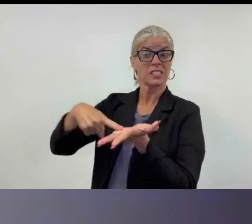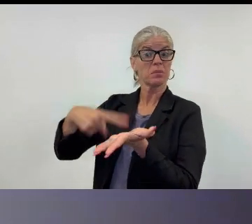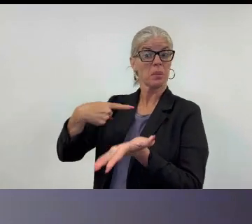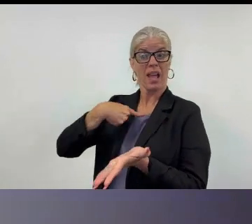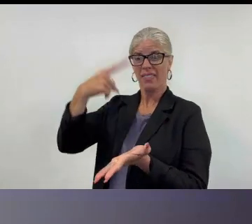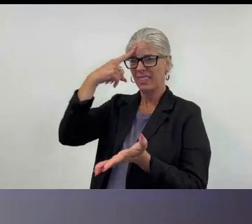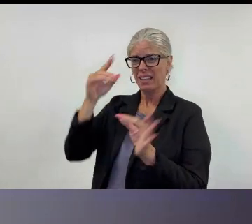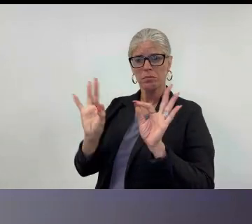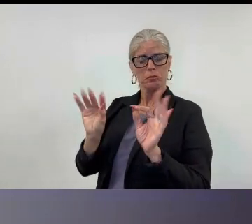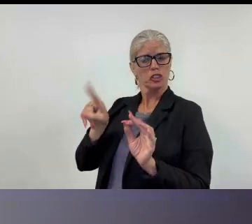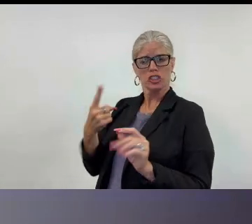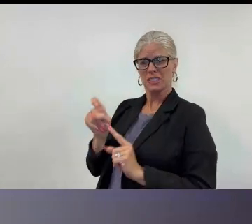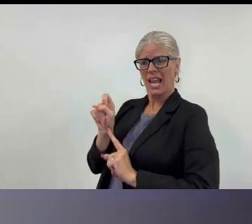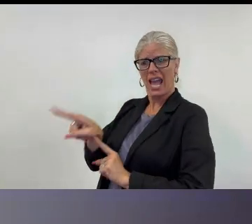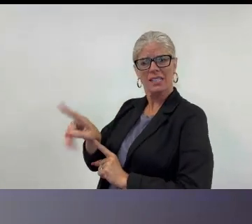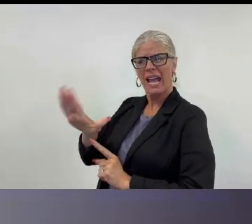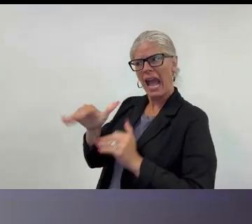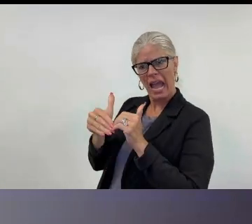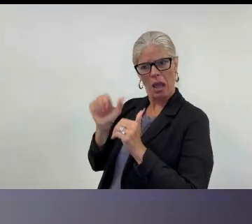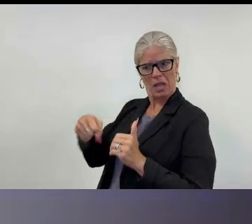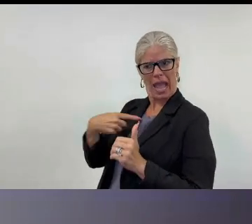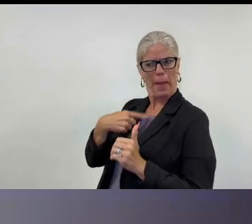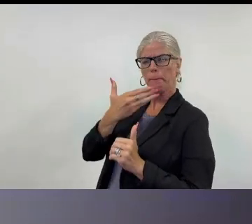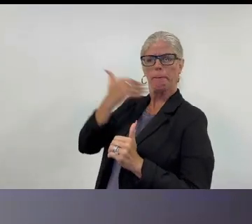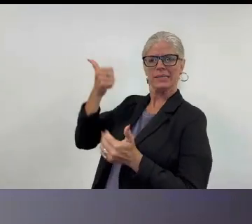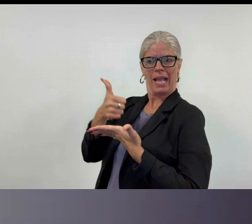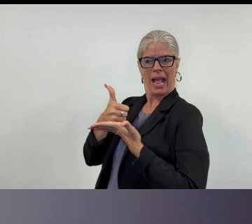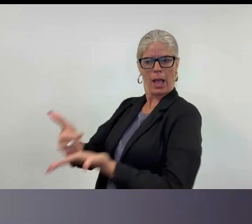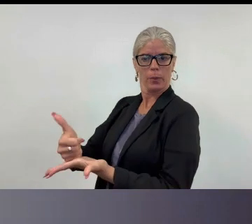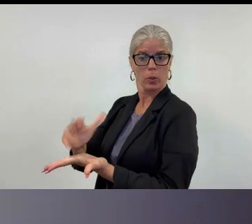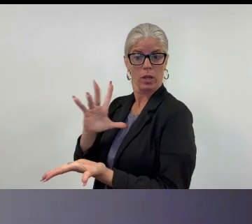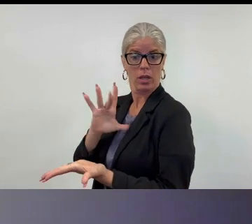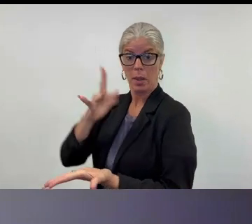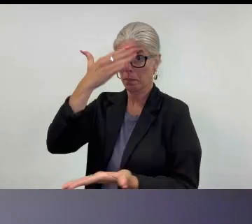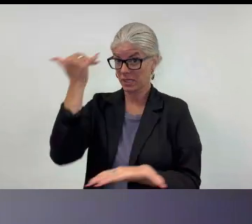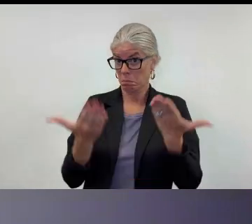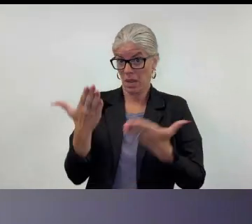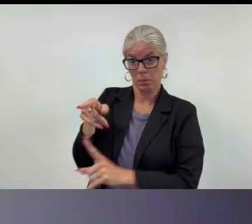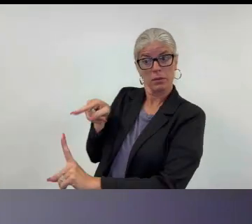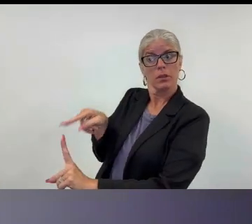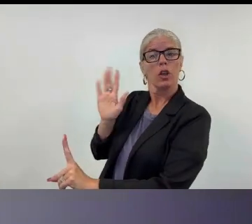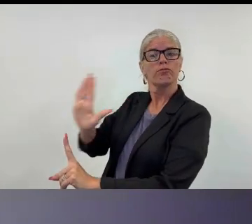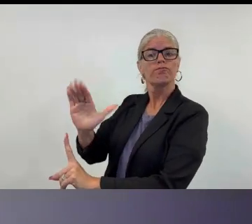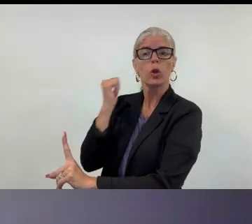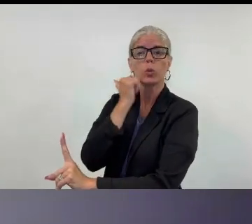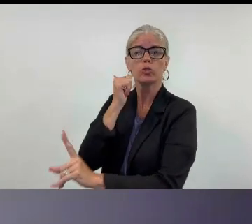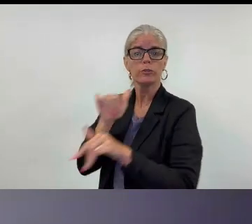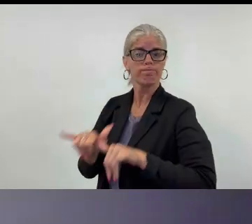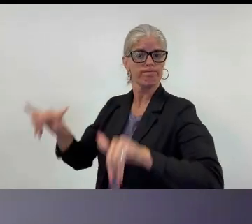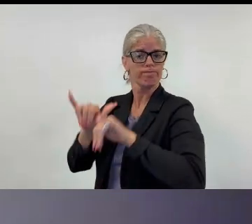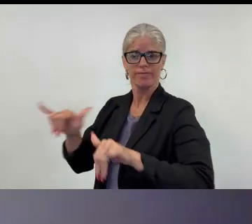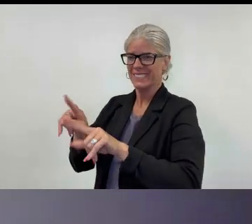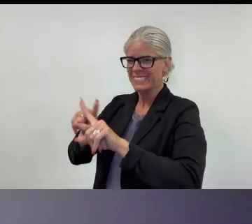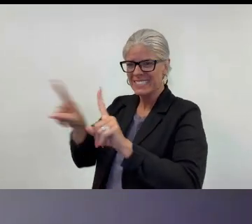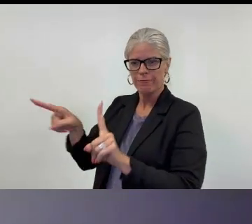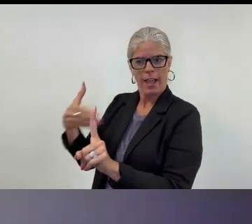can I best help you? Because maybe somebody has a routine that they do a certain particular way, they've adapted to it, this